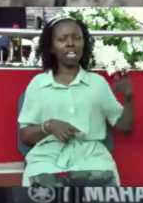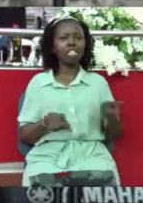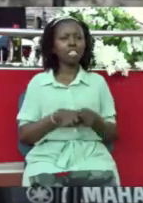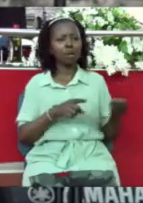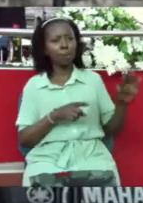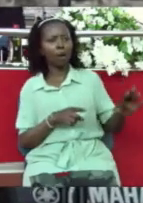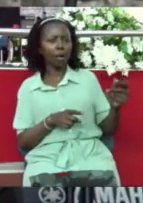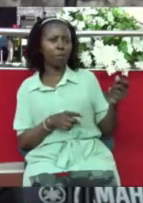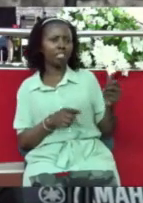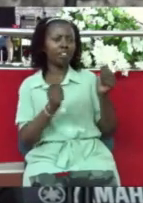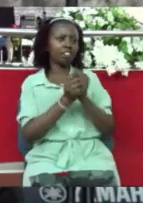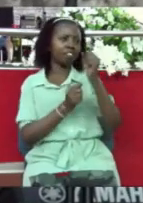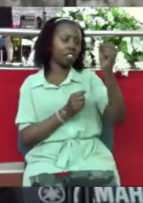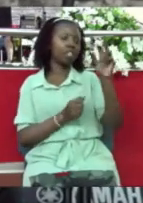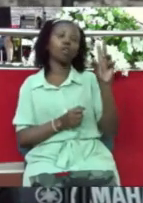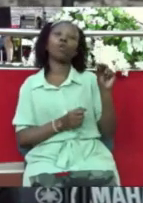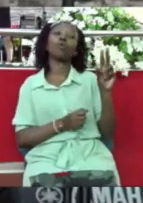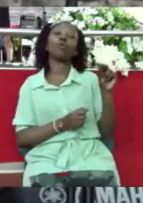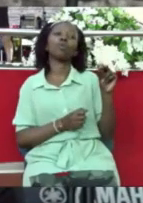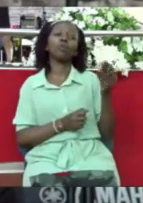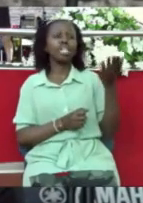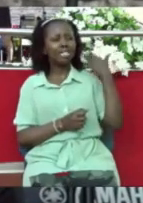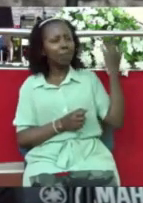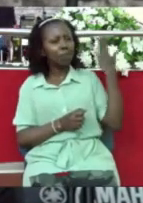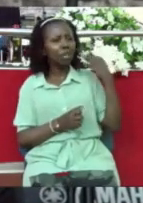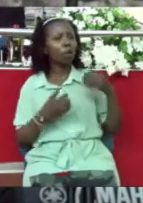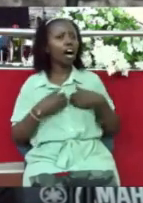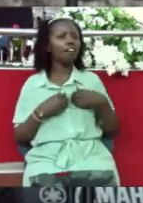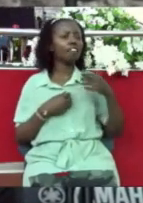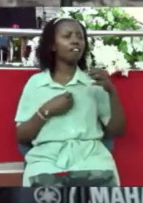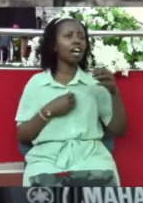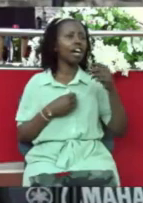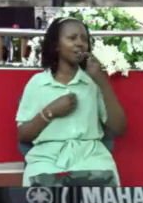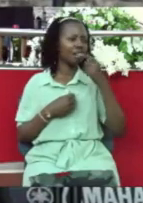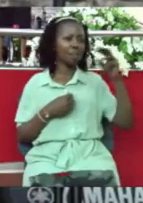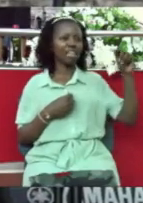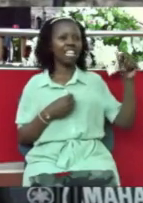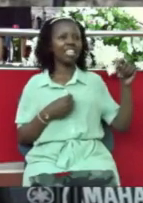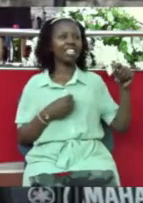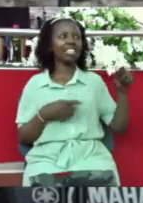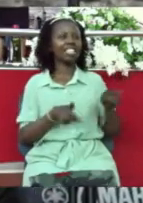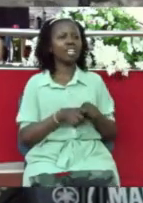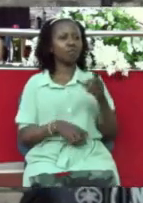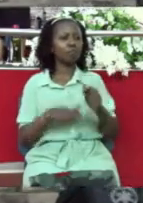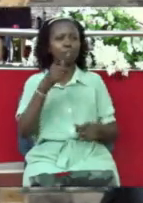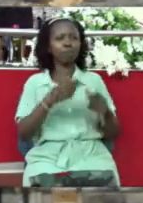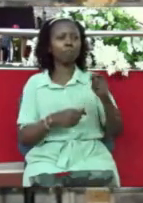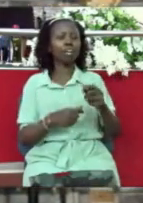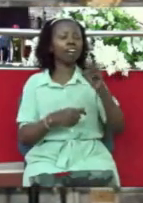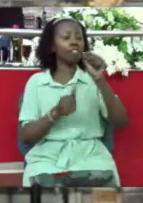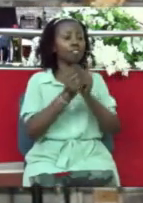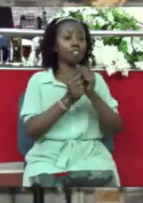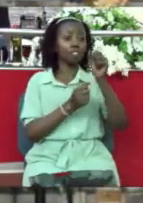called. Inaitwa kia 15. Ilikuwa inaitwa kuna kitu kama hiyo. Ya 15. Haitarudi. It will never go back there. What I know.